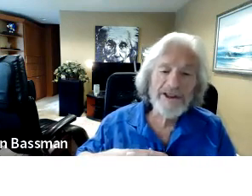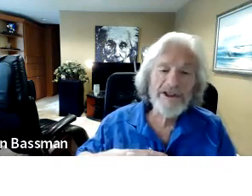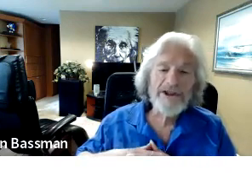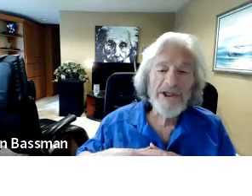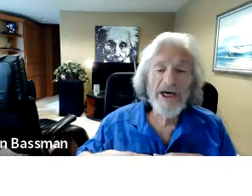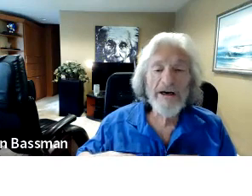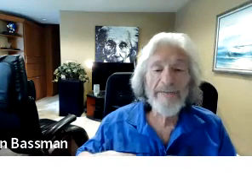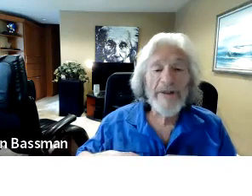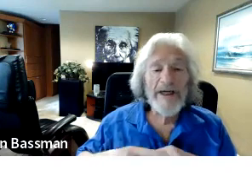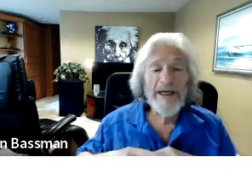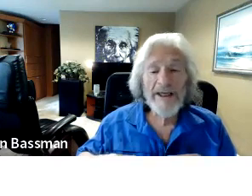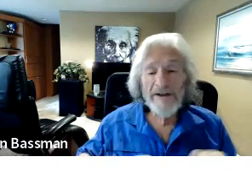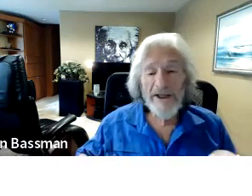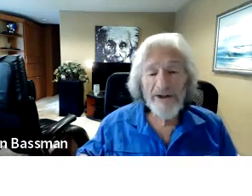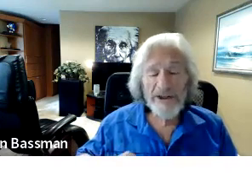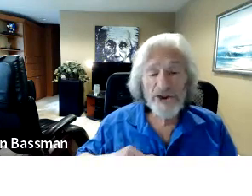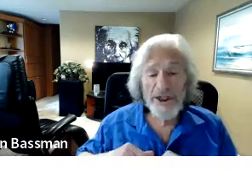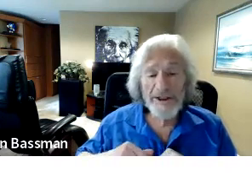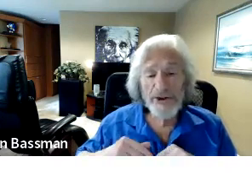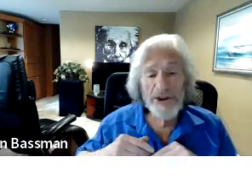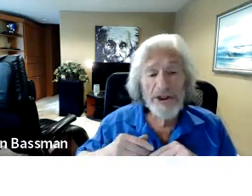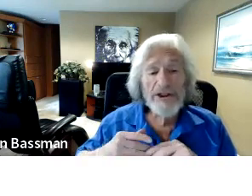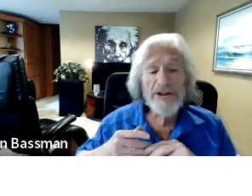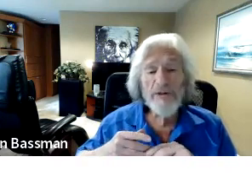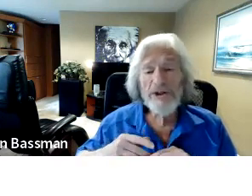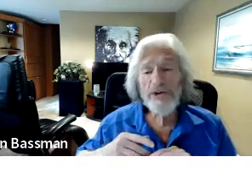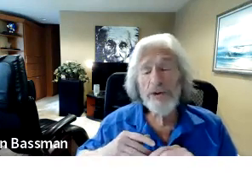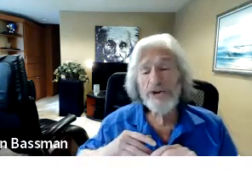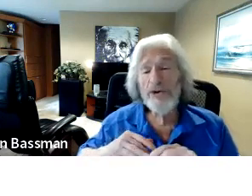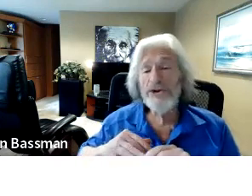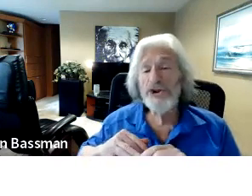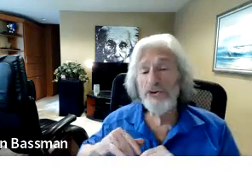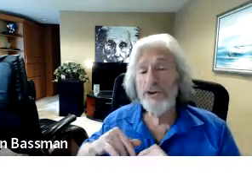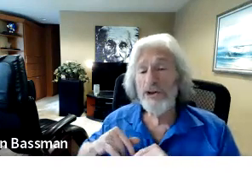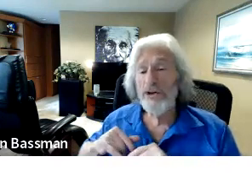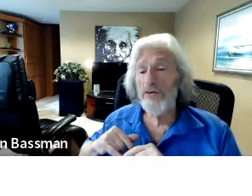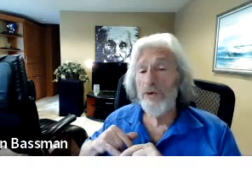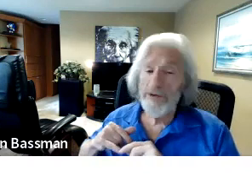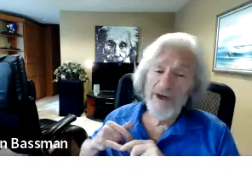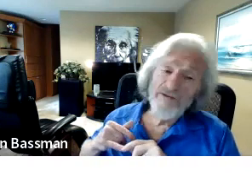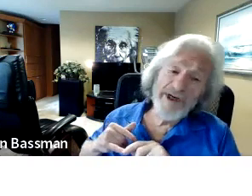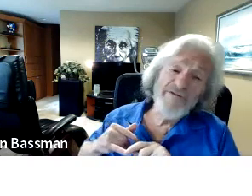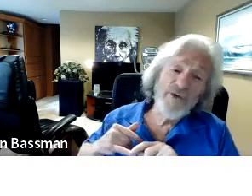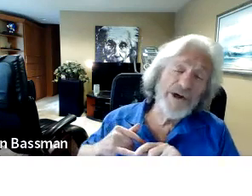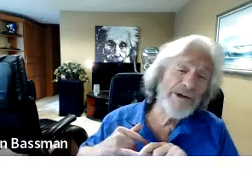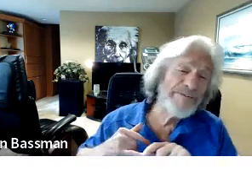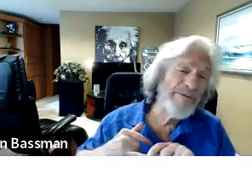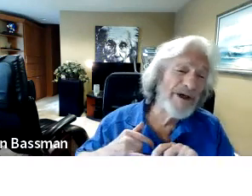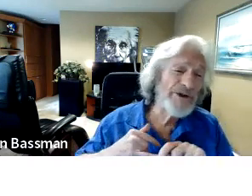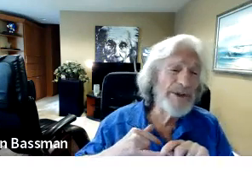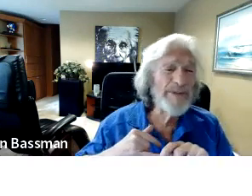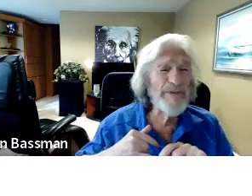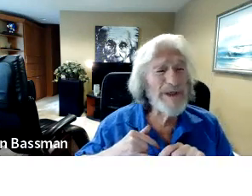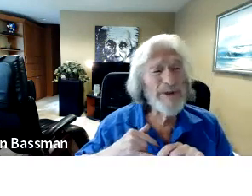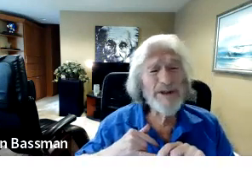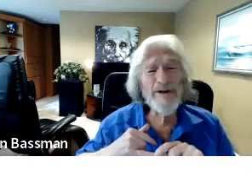advocacy, and nothing has changed, then we do what's called a shield alert, where we have about